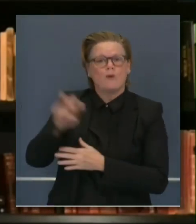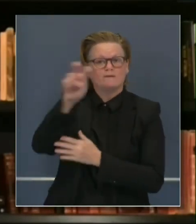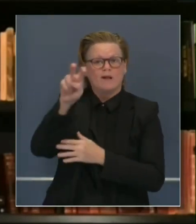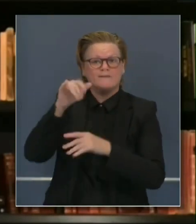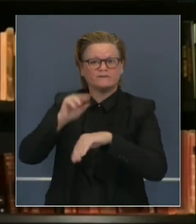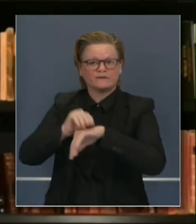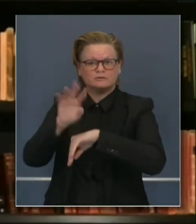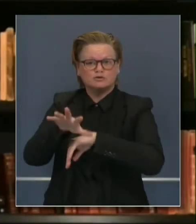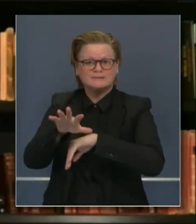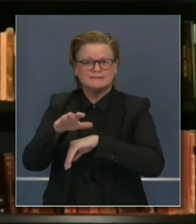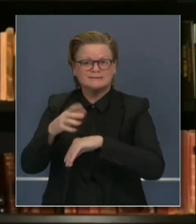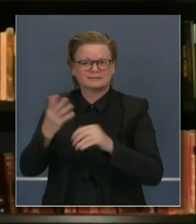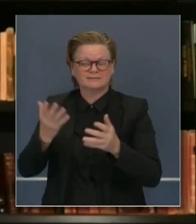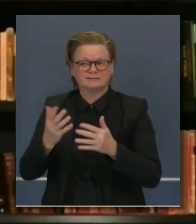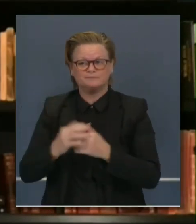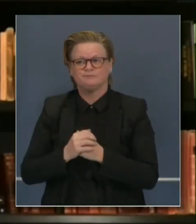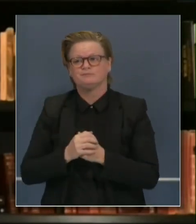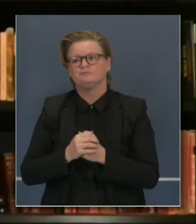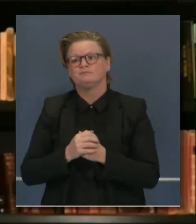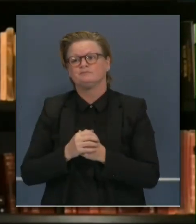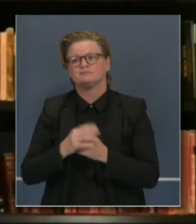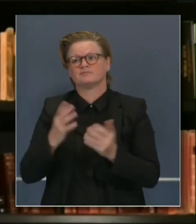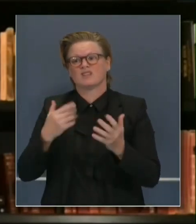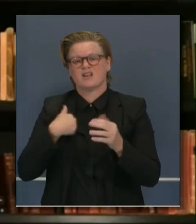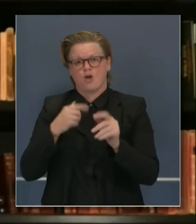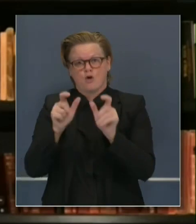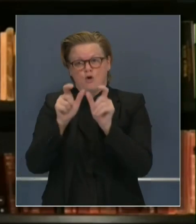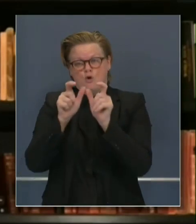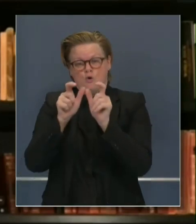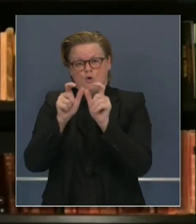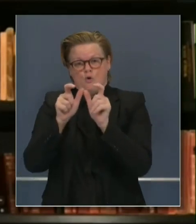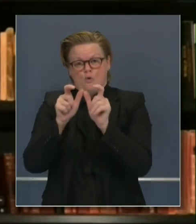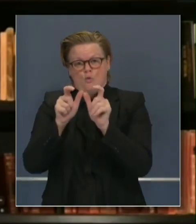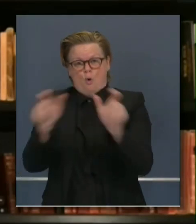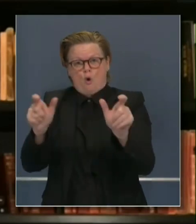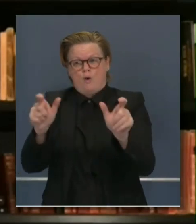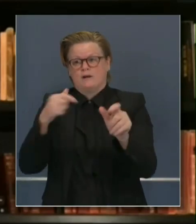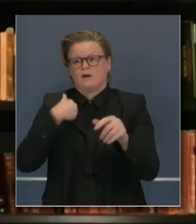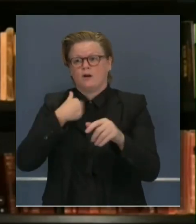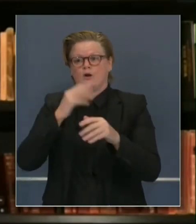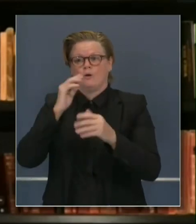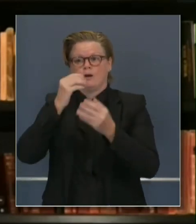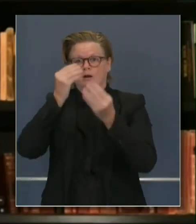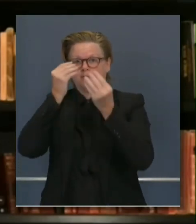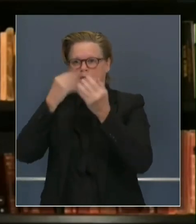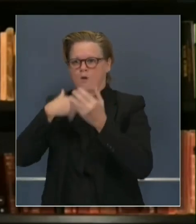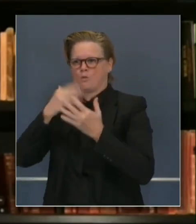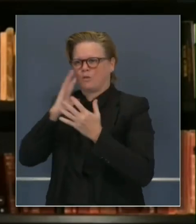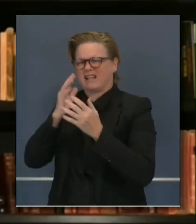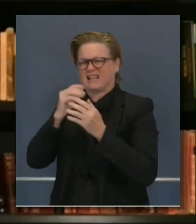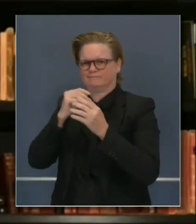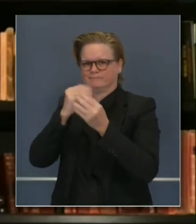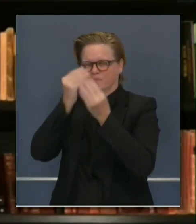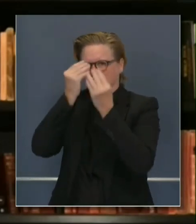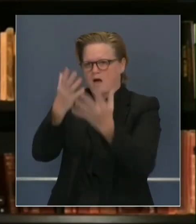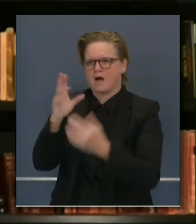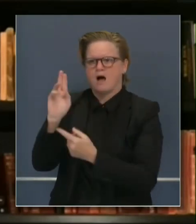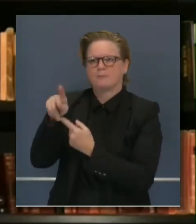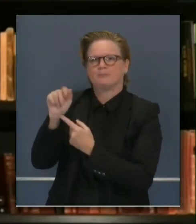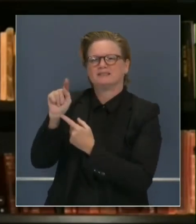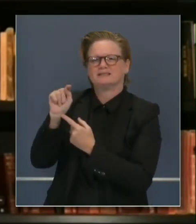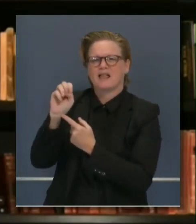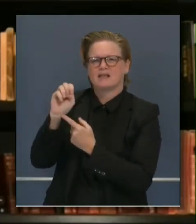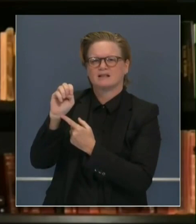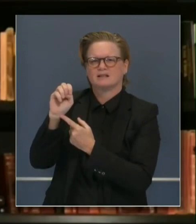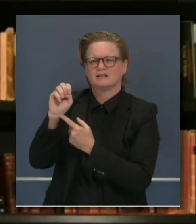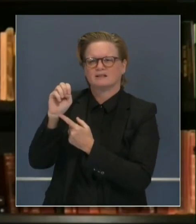quarantine that will be updated as well based upon the new quarantine guidelines by the CDC. And I think Dr. Galley, this is an